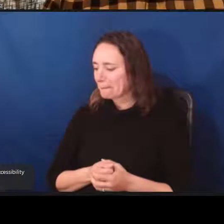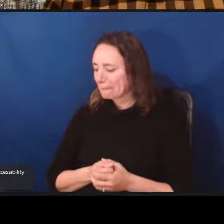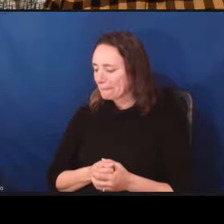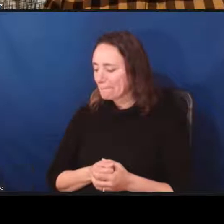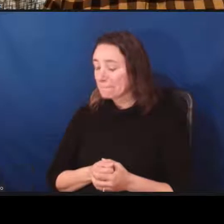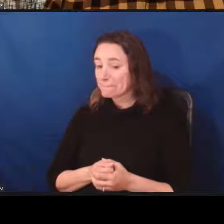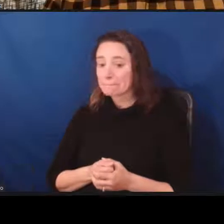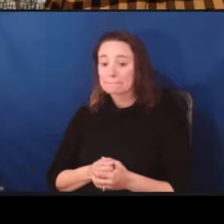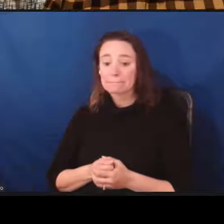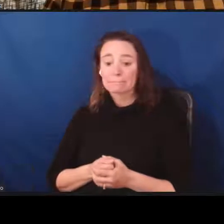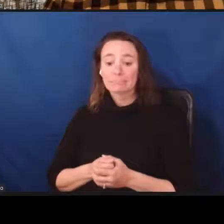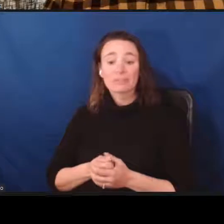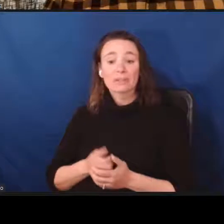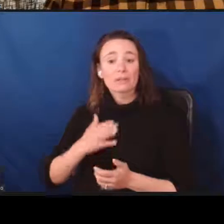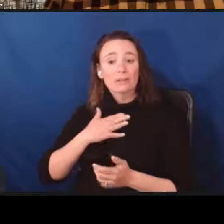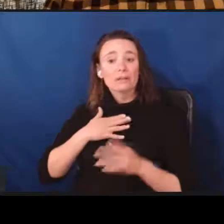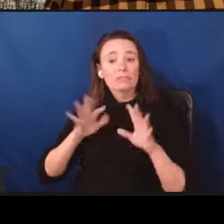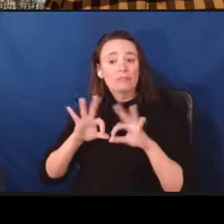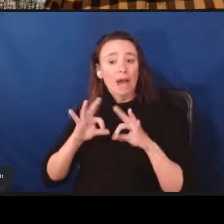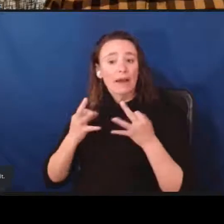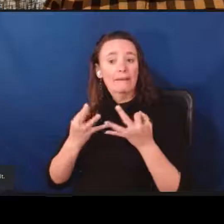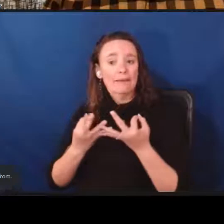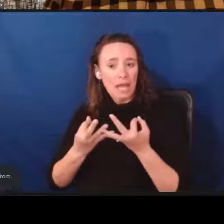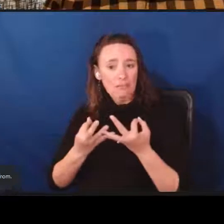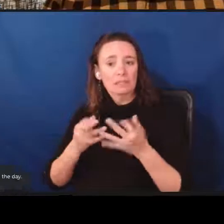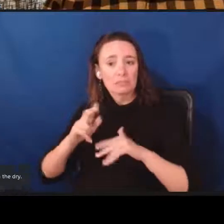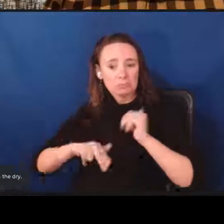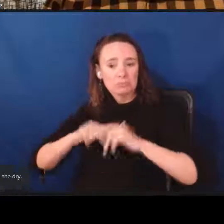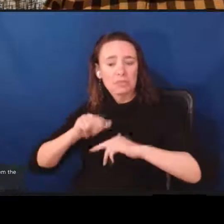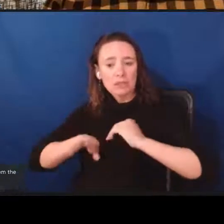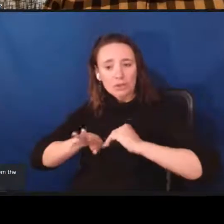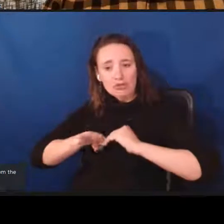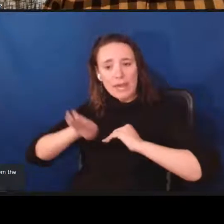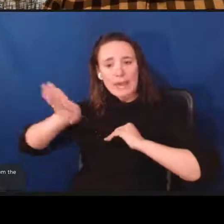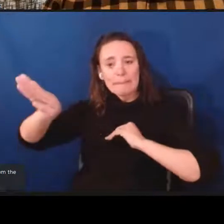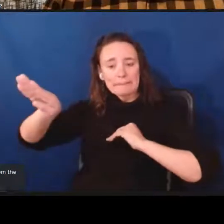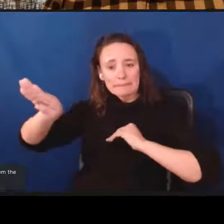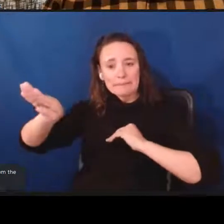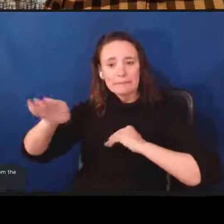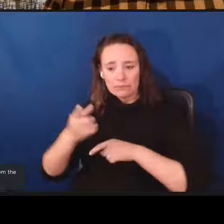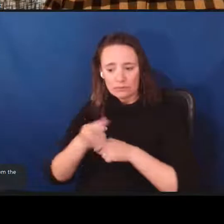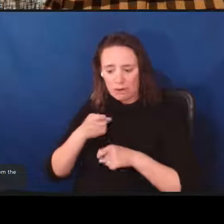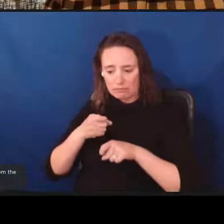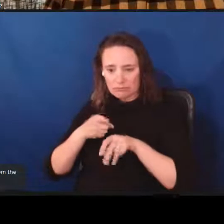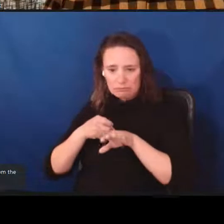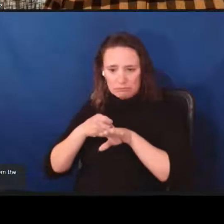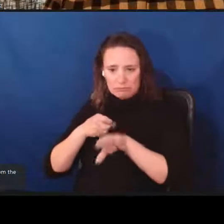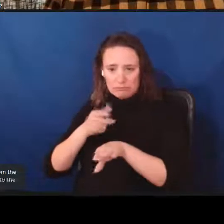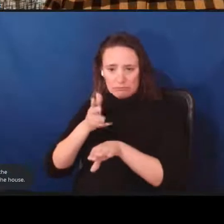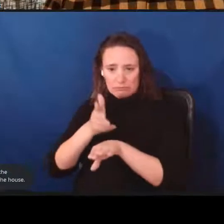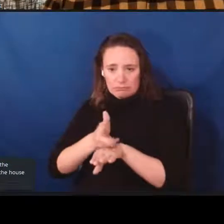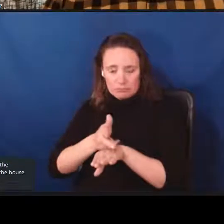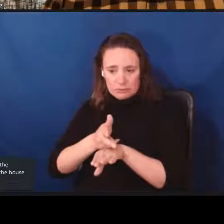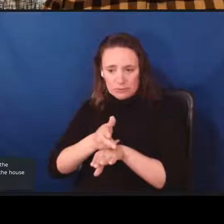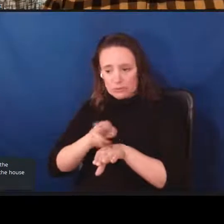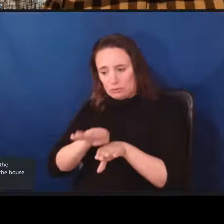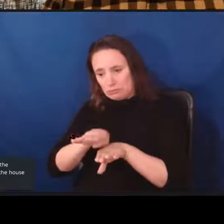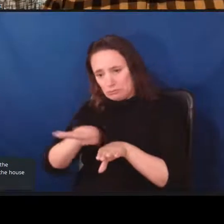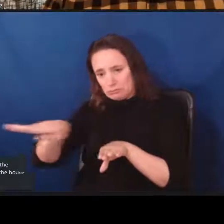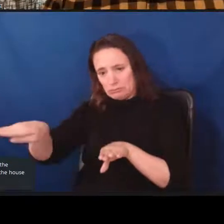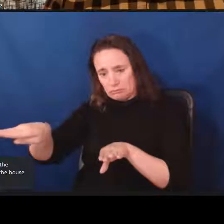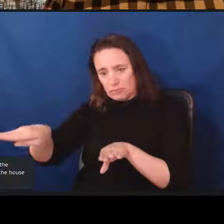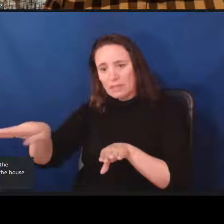my family had a ramp built from the driveway up to the side entrance to the house, and then we moved my